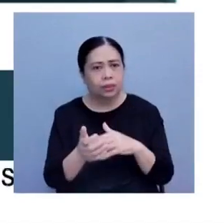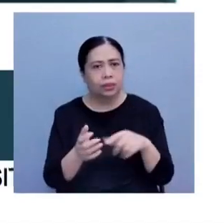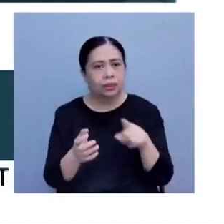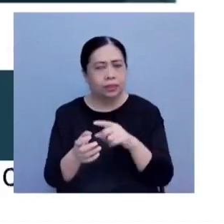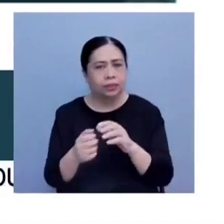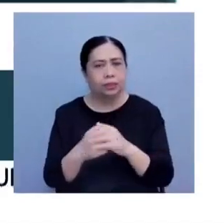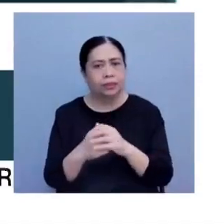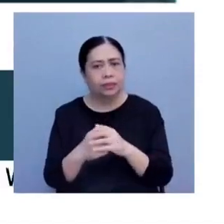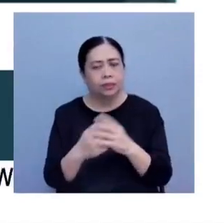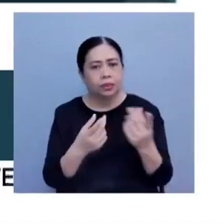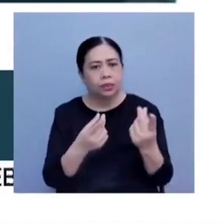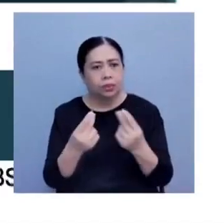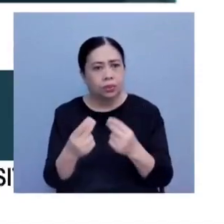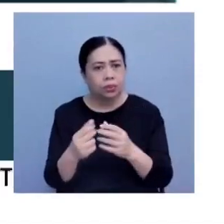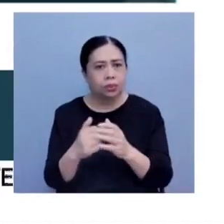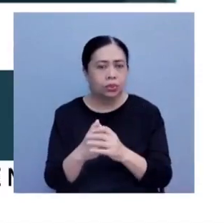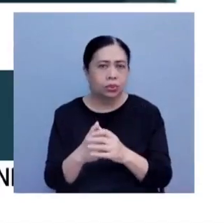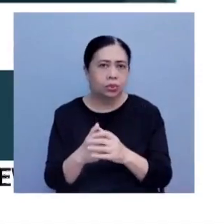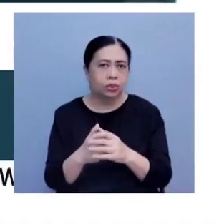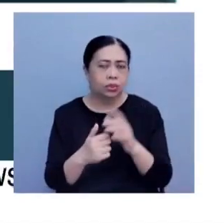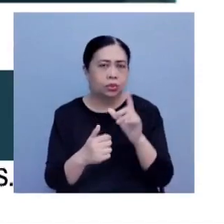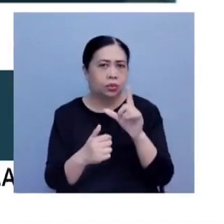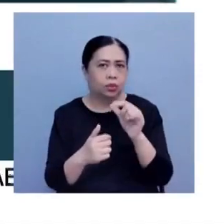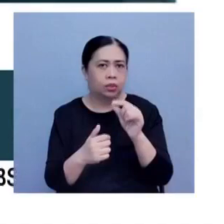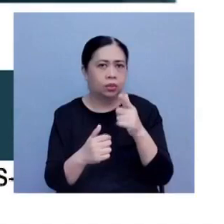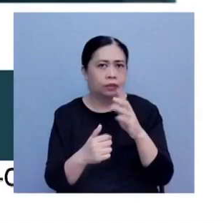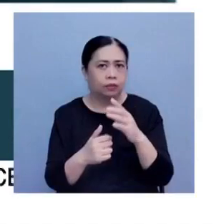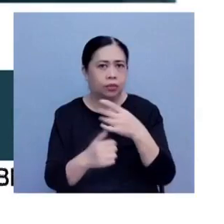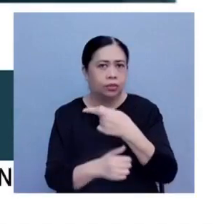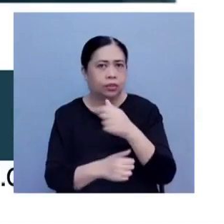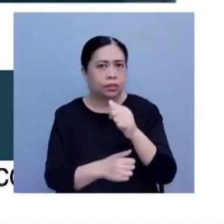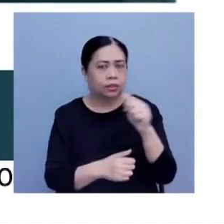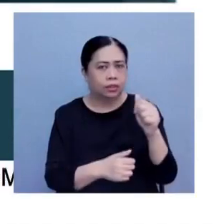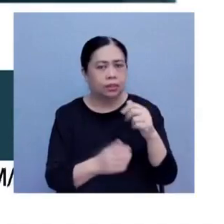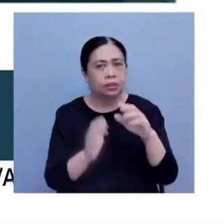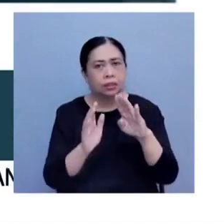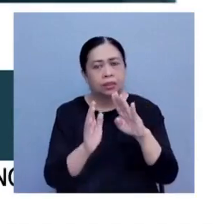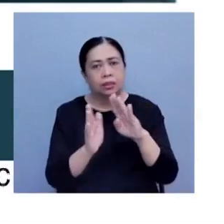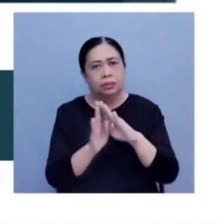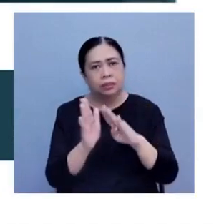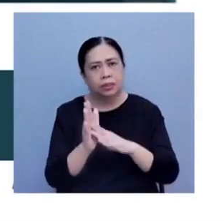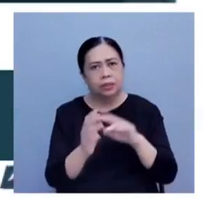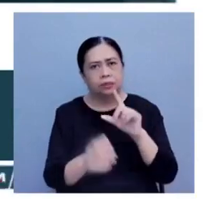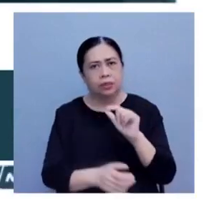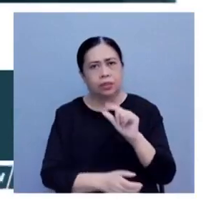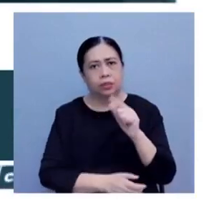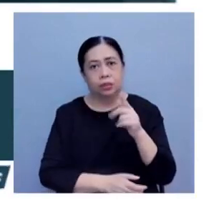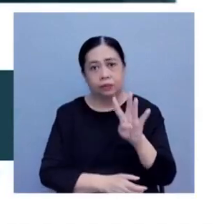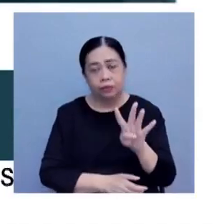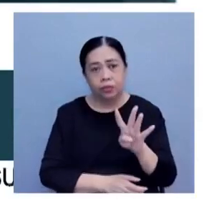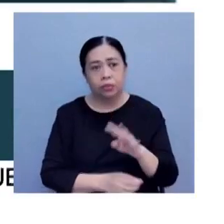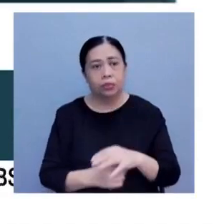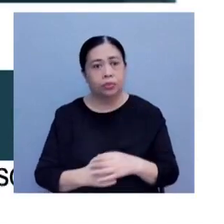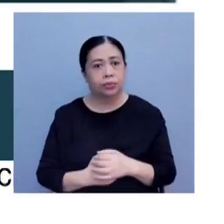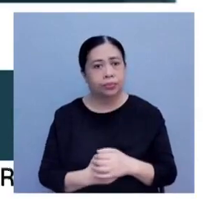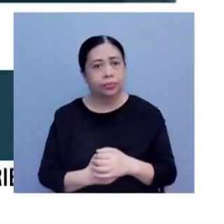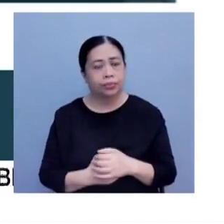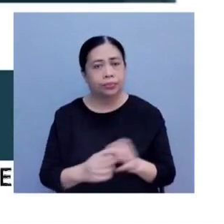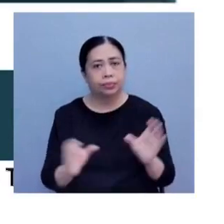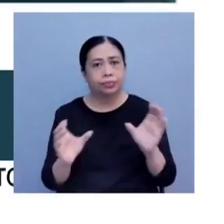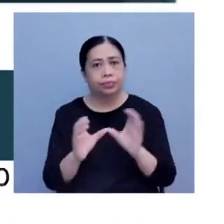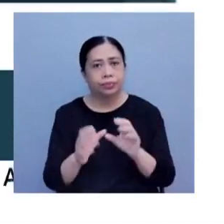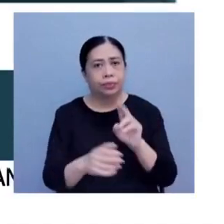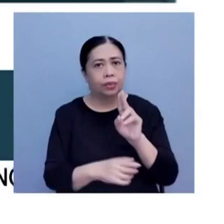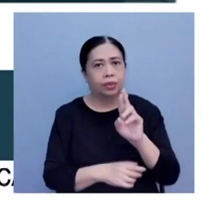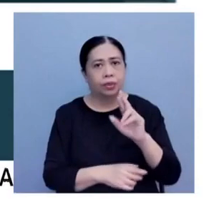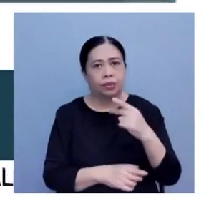The 2024, the General Appropriations Bill of 2024 was certified as